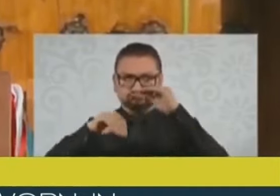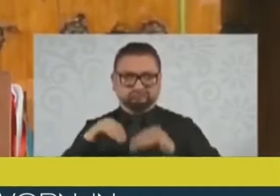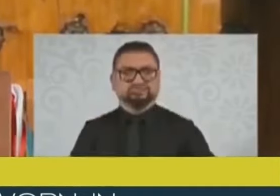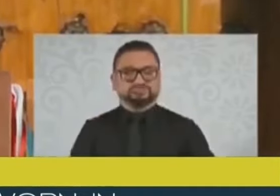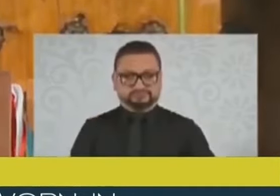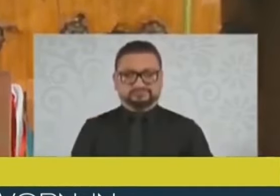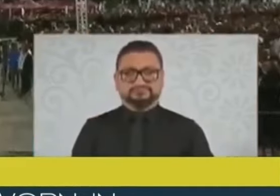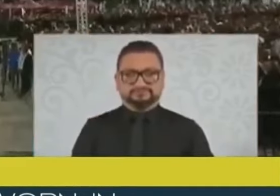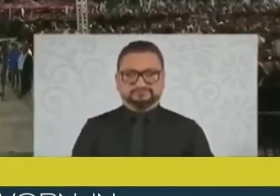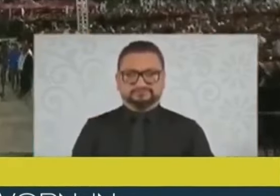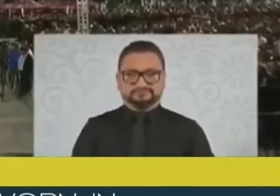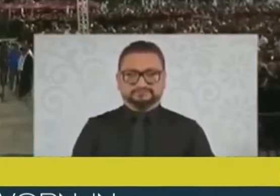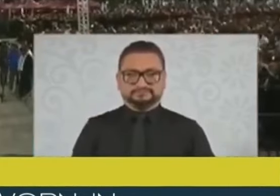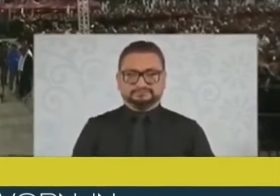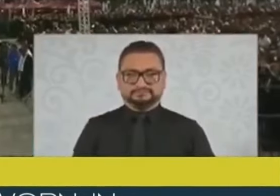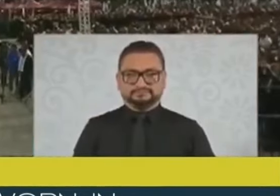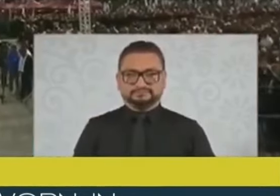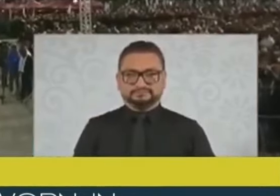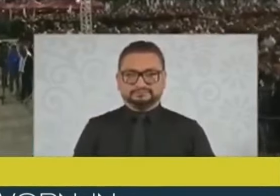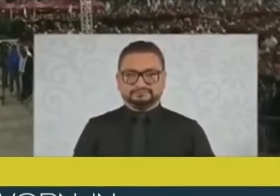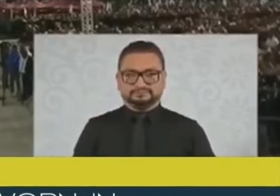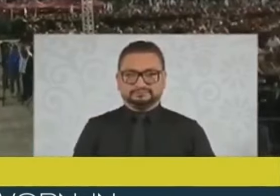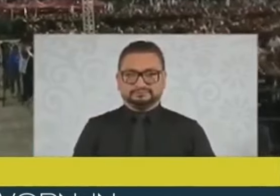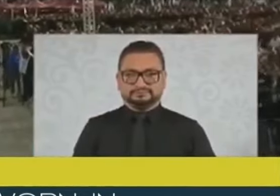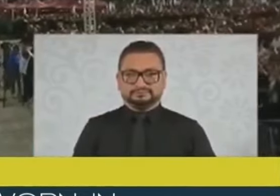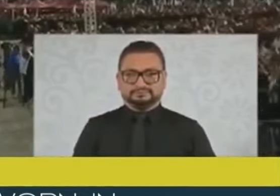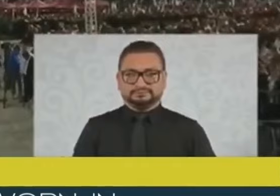built in our country.